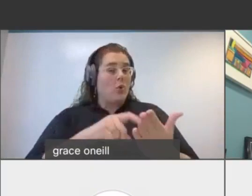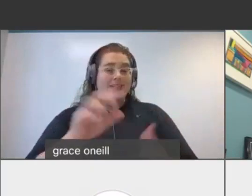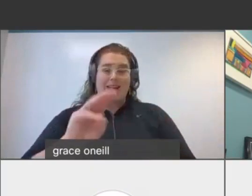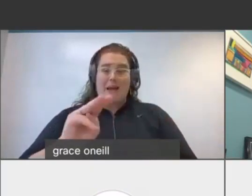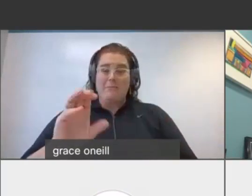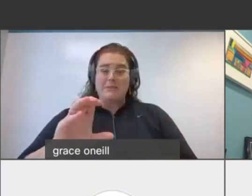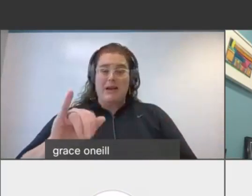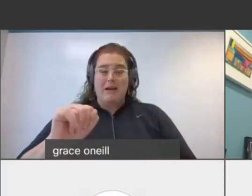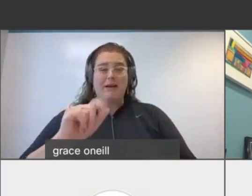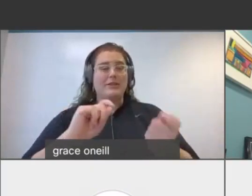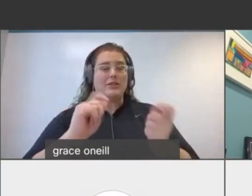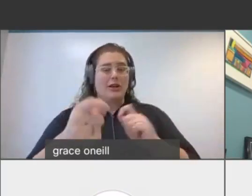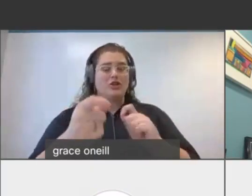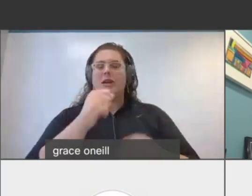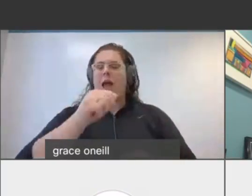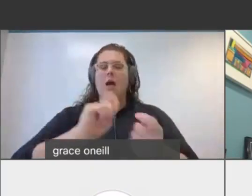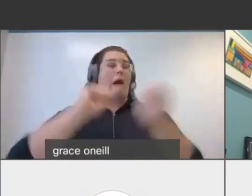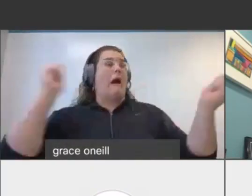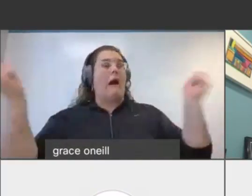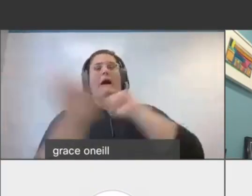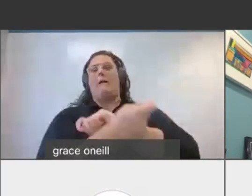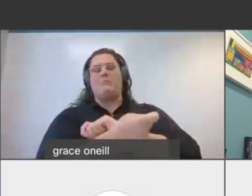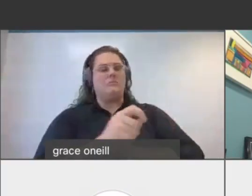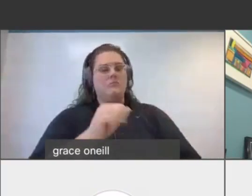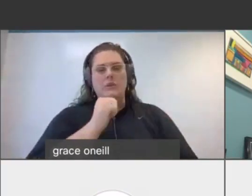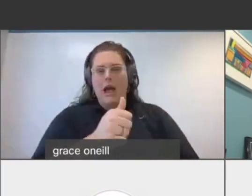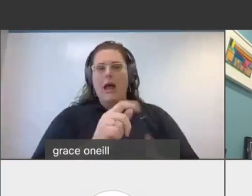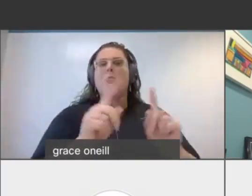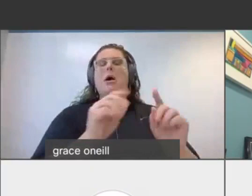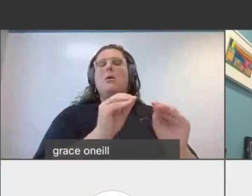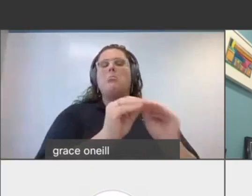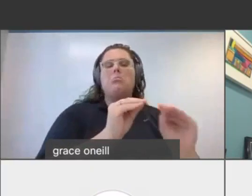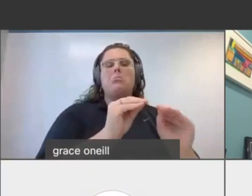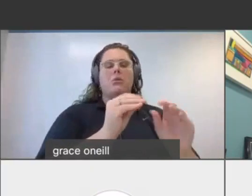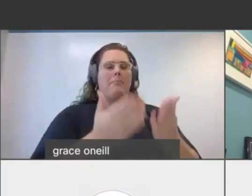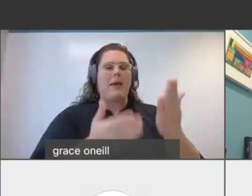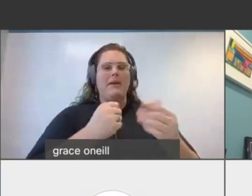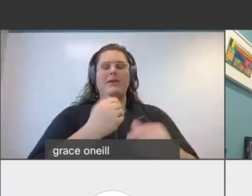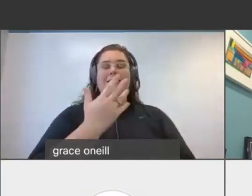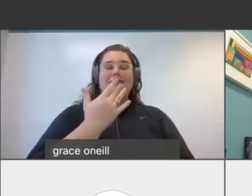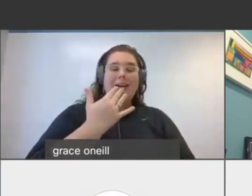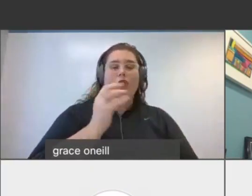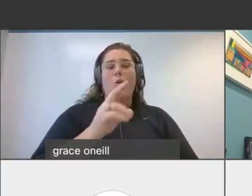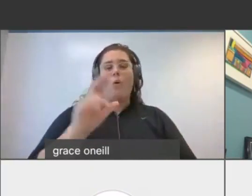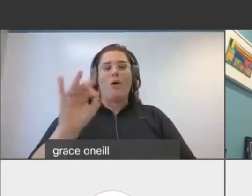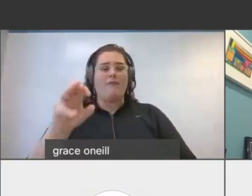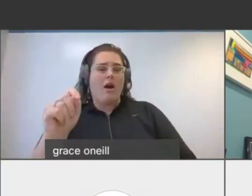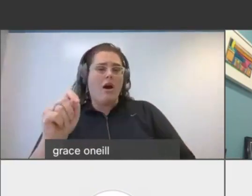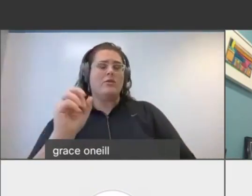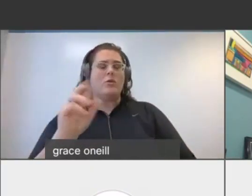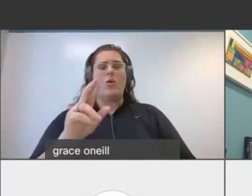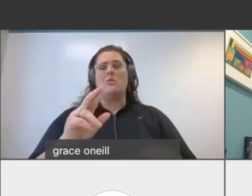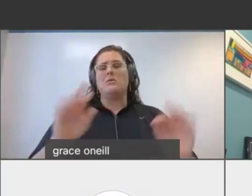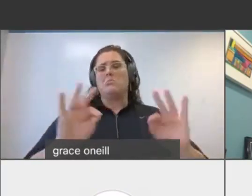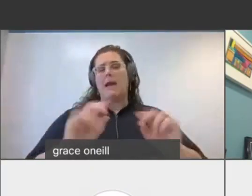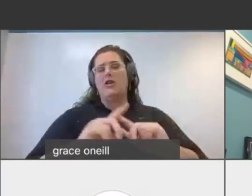minimal, that, it may look different in terms of the coloring of screens and font and so forth, that this will not